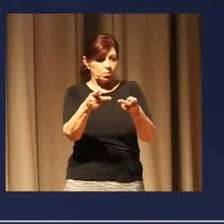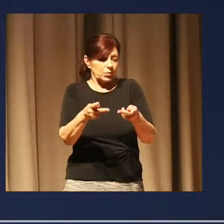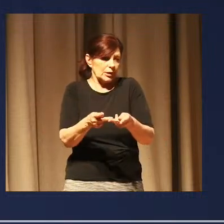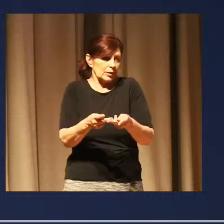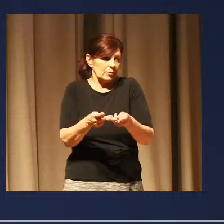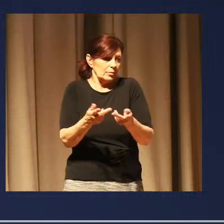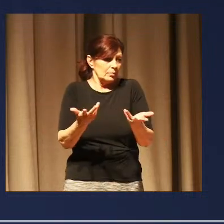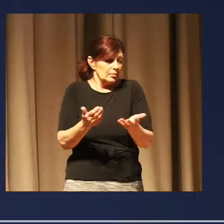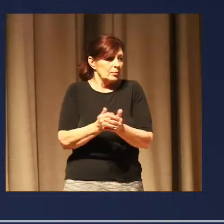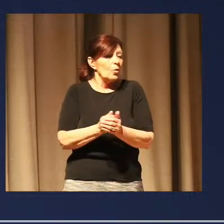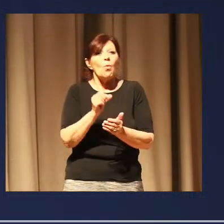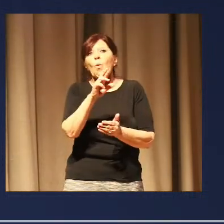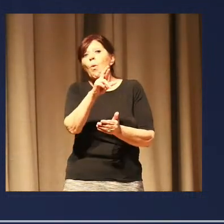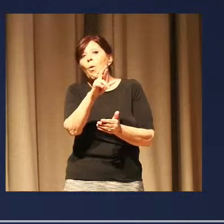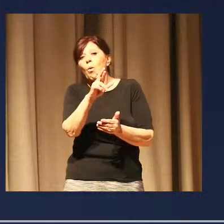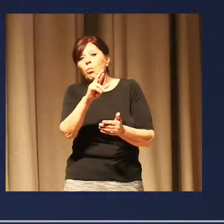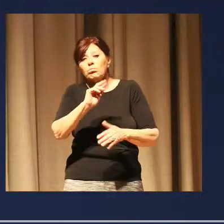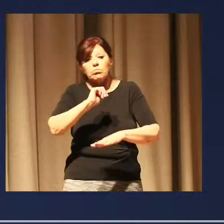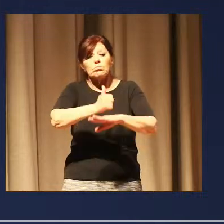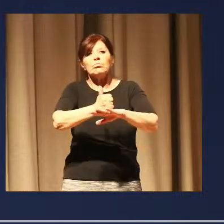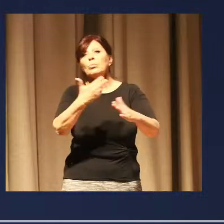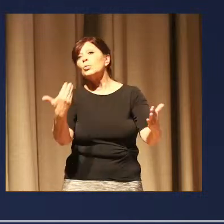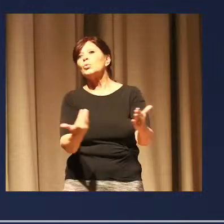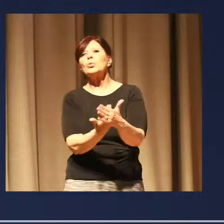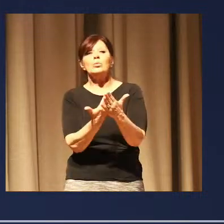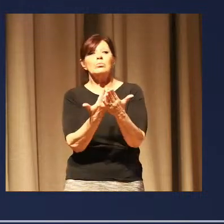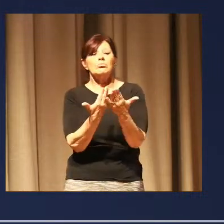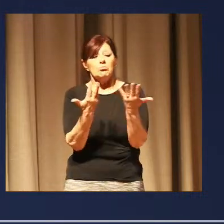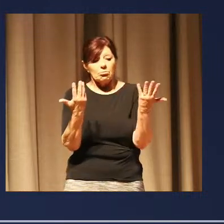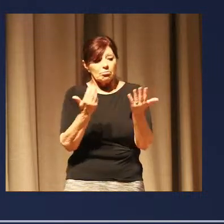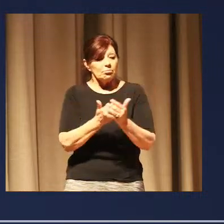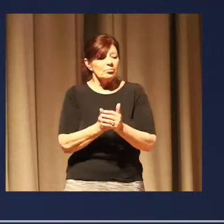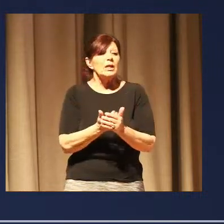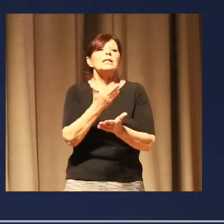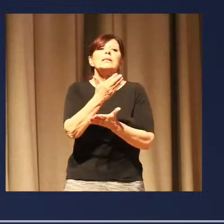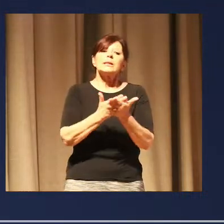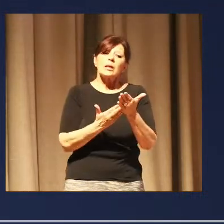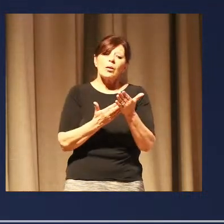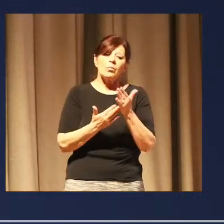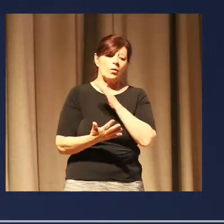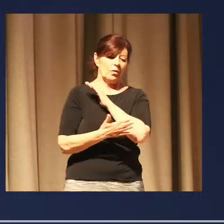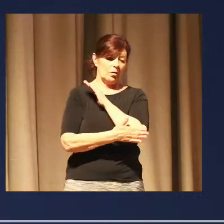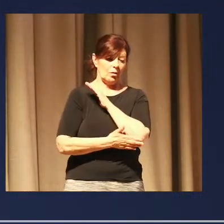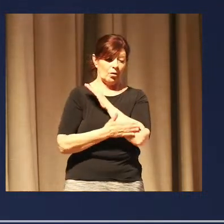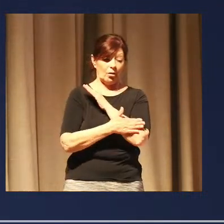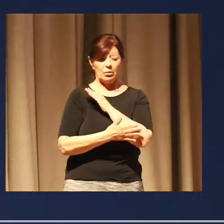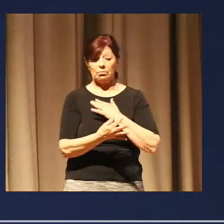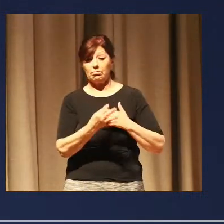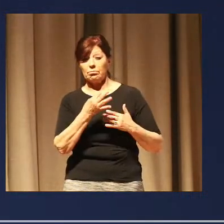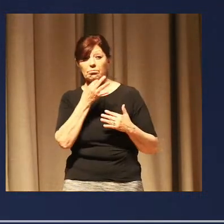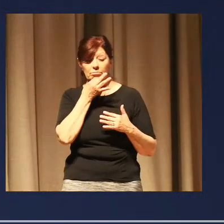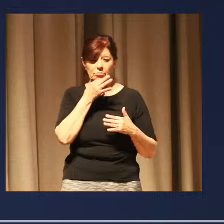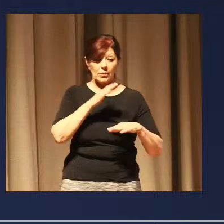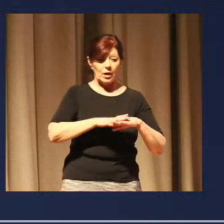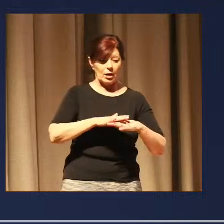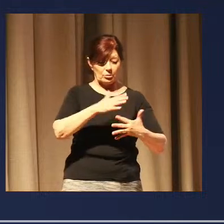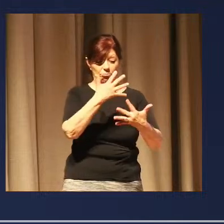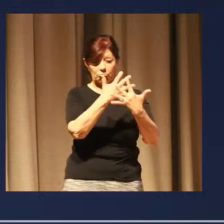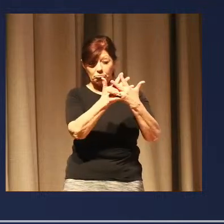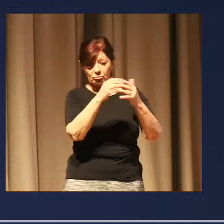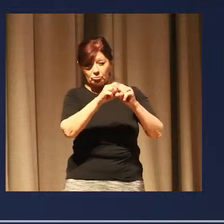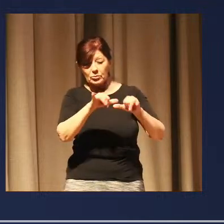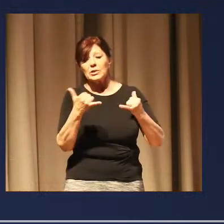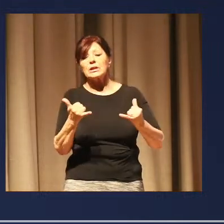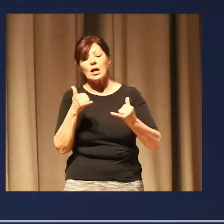renovated facility, or constructing a brand new one. Some of the nation's foremost experts on correctional systems are